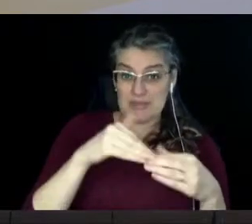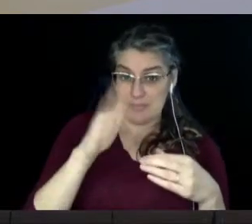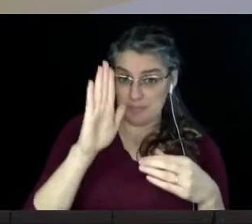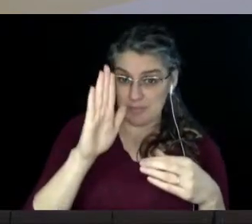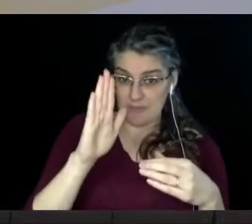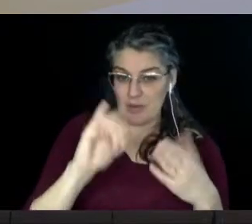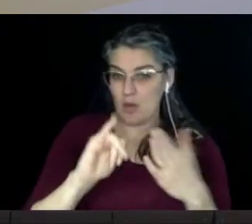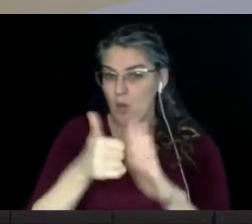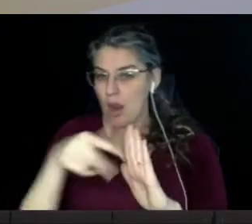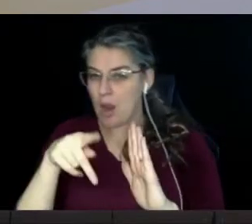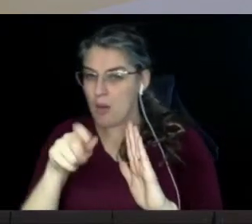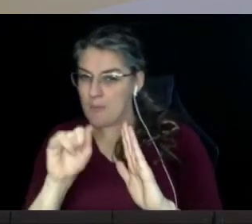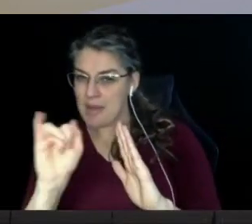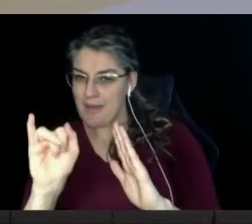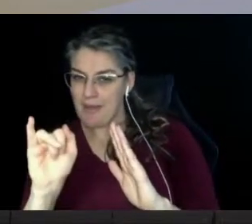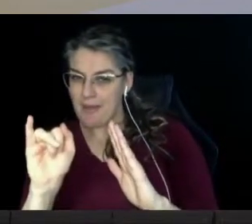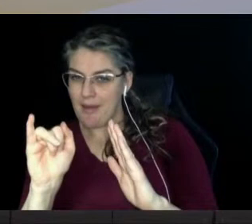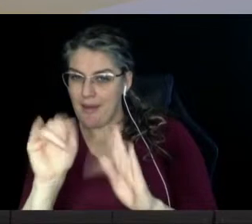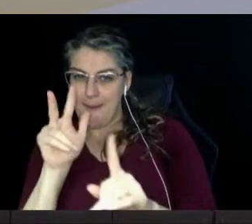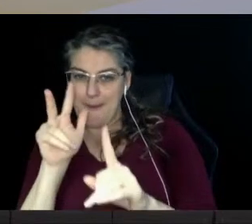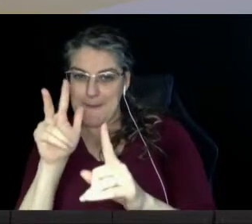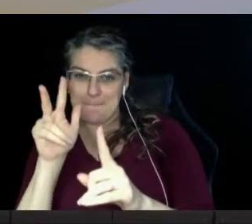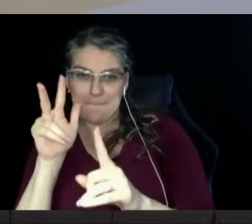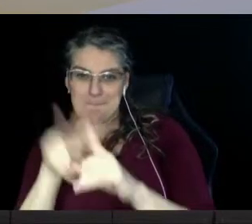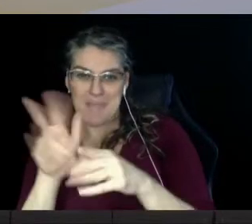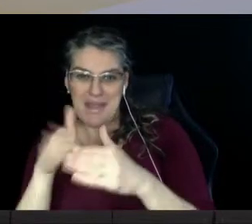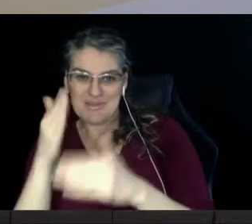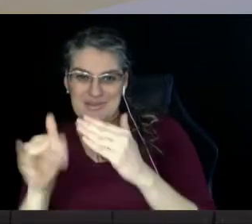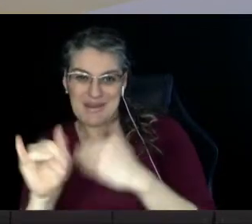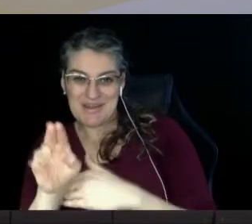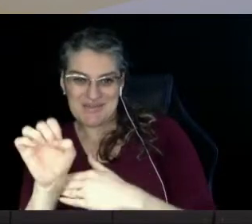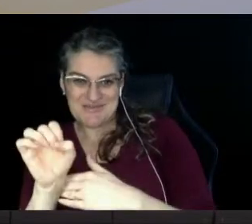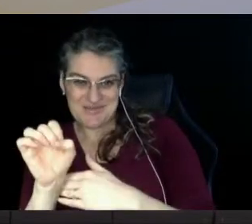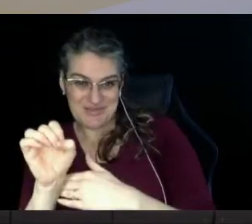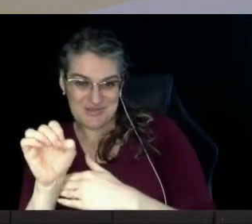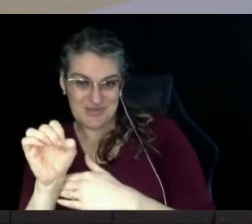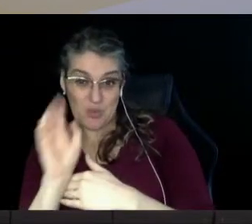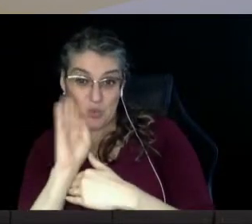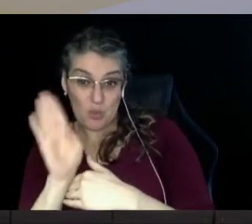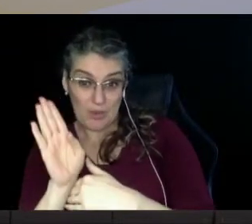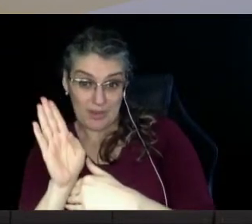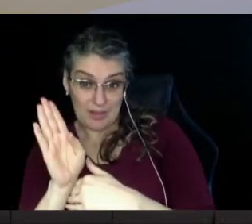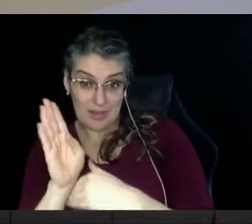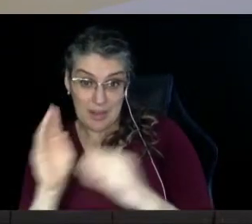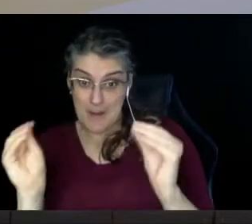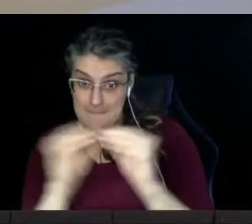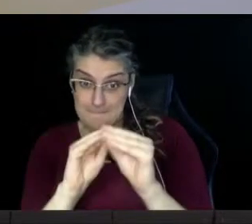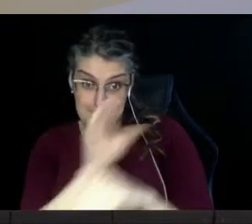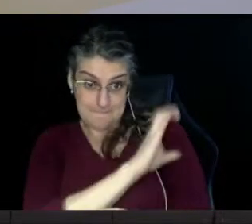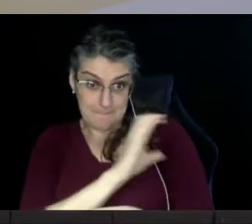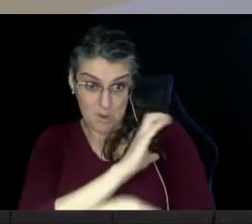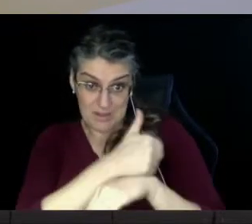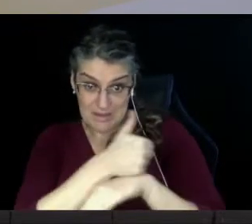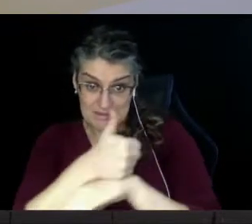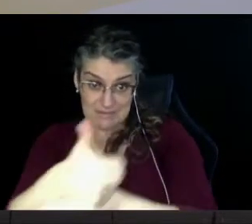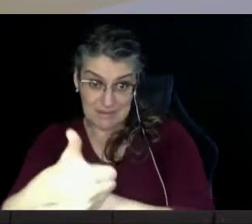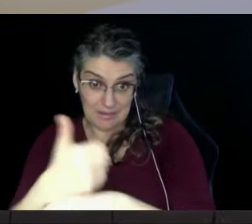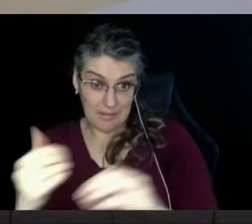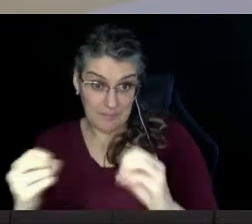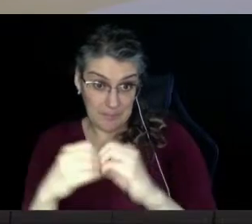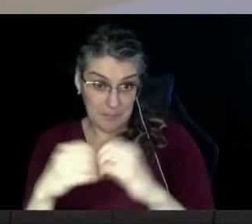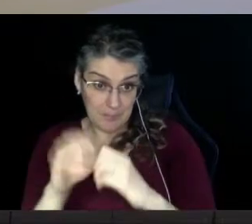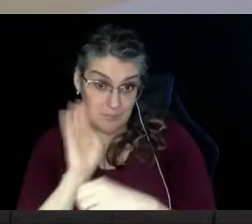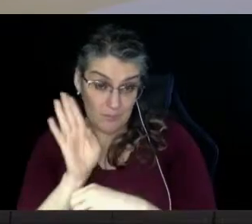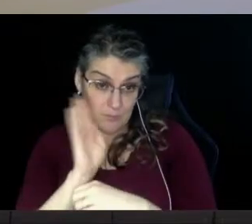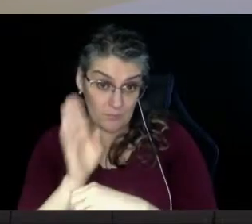PEI going to meet that end of June timeline for that first dose? Are you expanding to more locations where vaccines could be administered? It seems like an awful